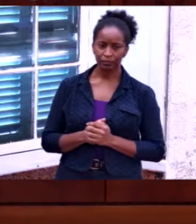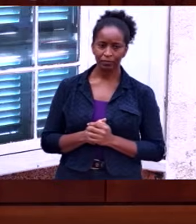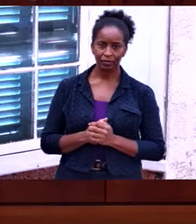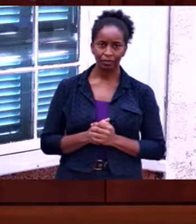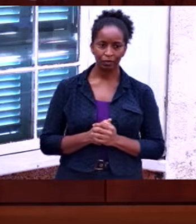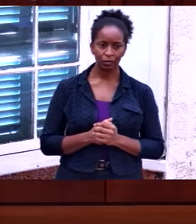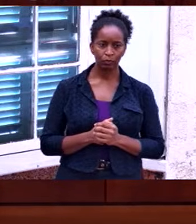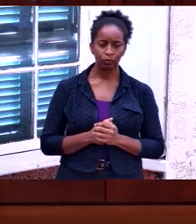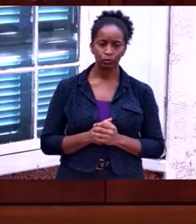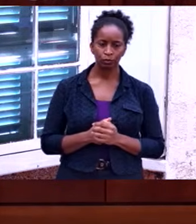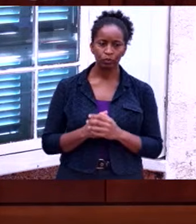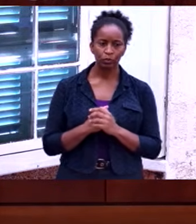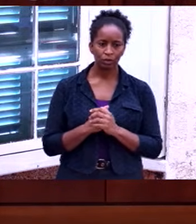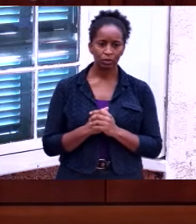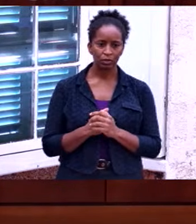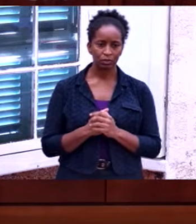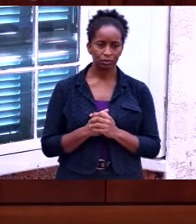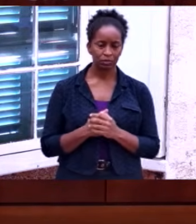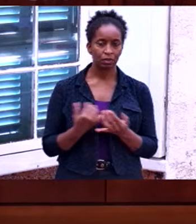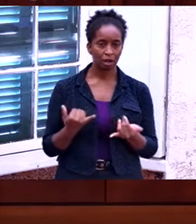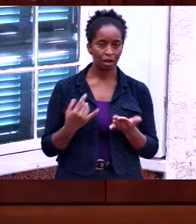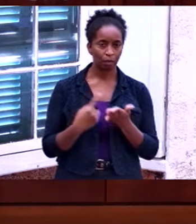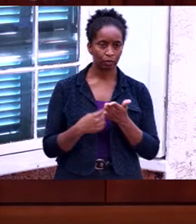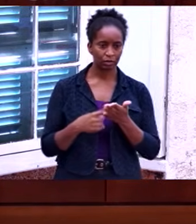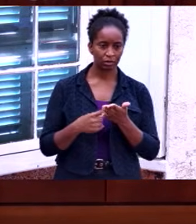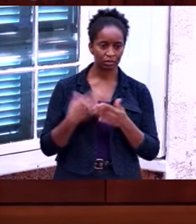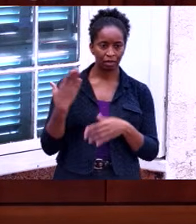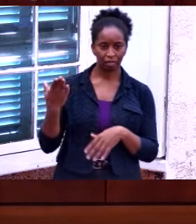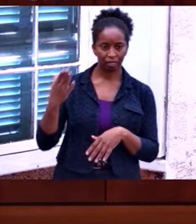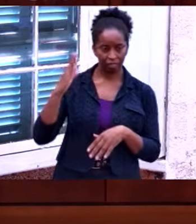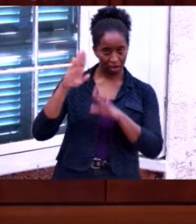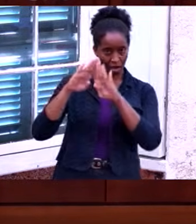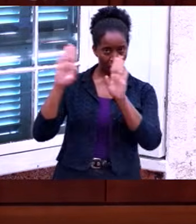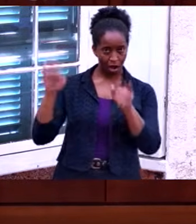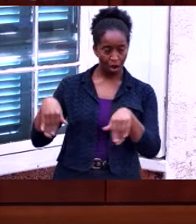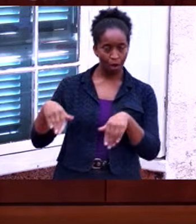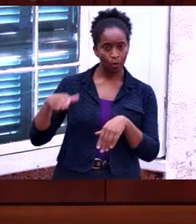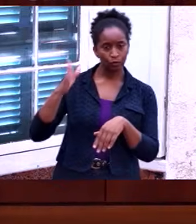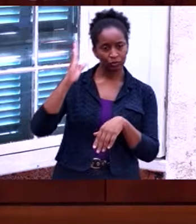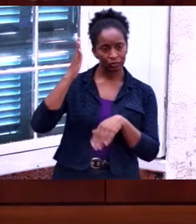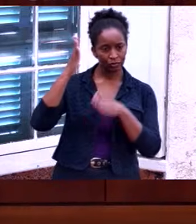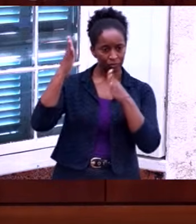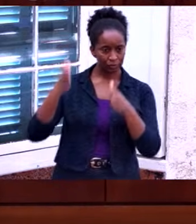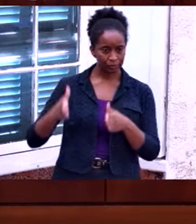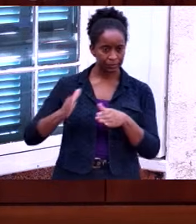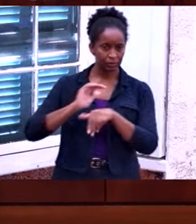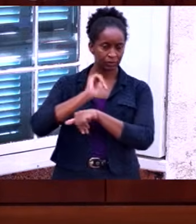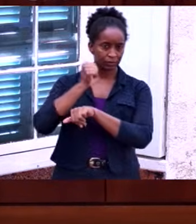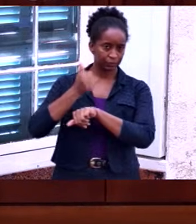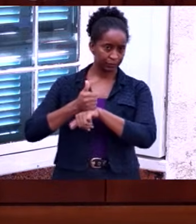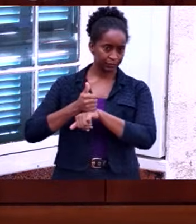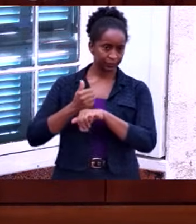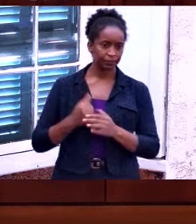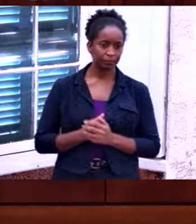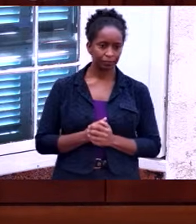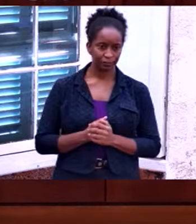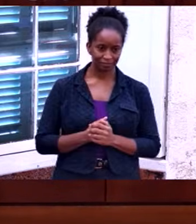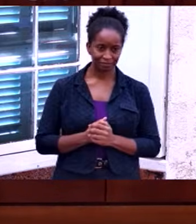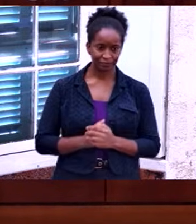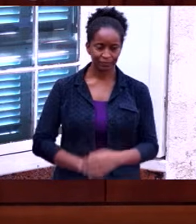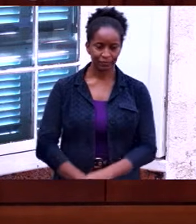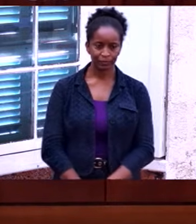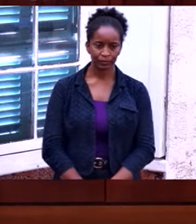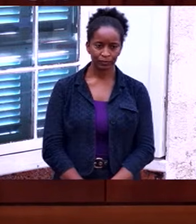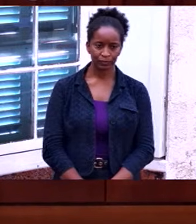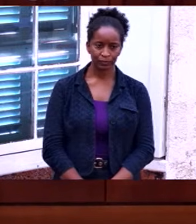speaker in the other place. So, Mr. President, I want also to associate myself with the comments that have been made